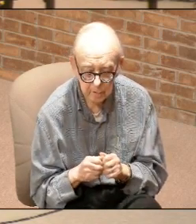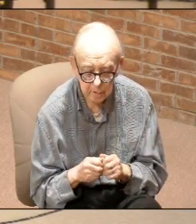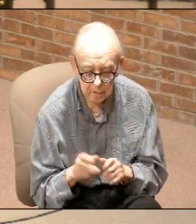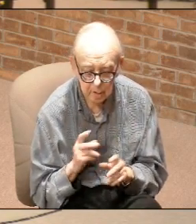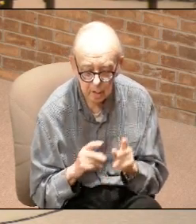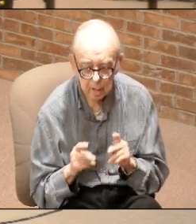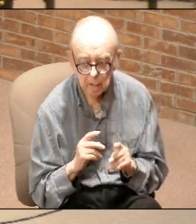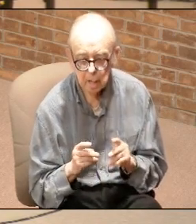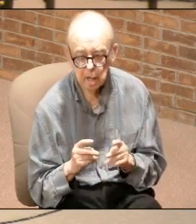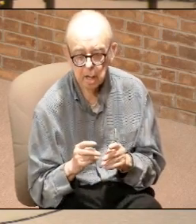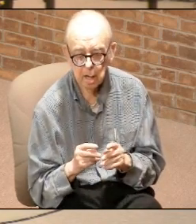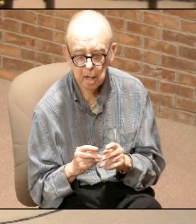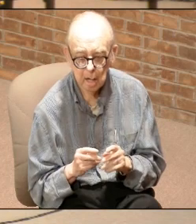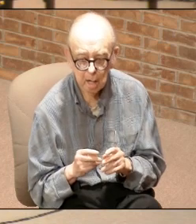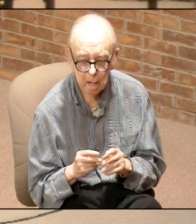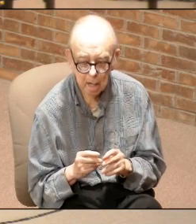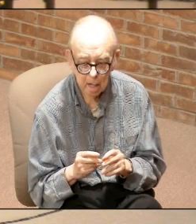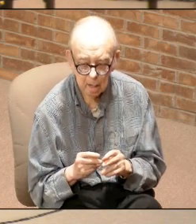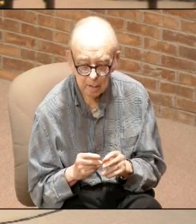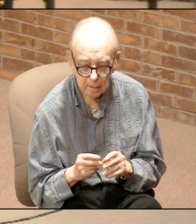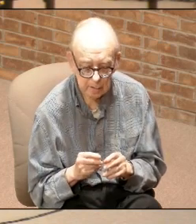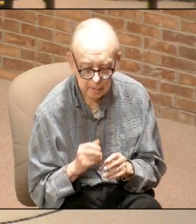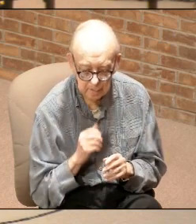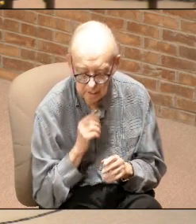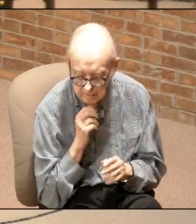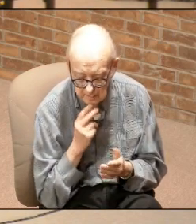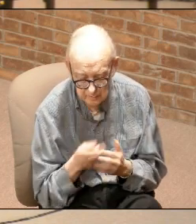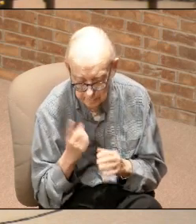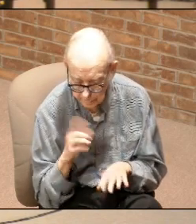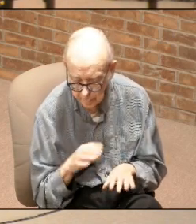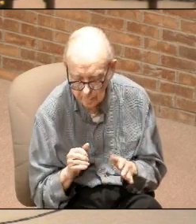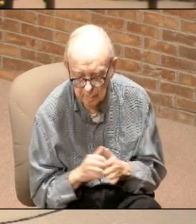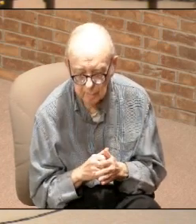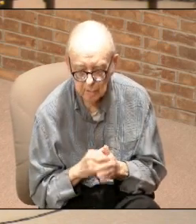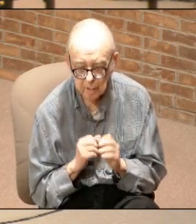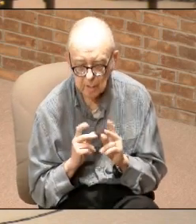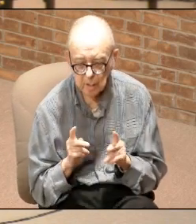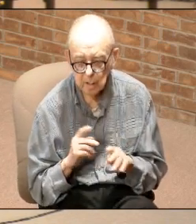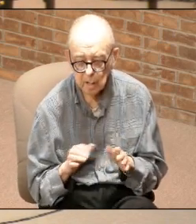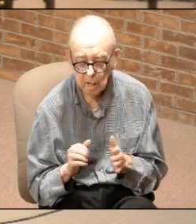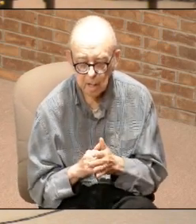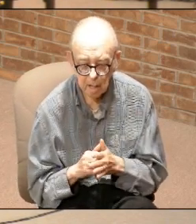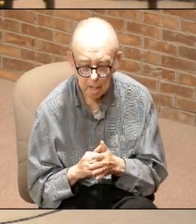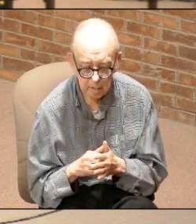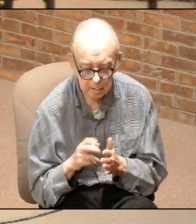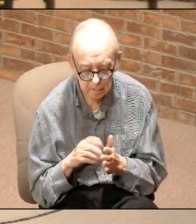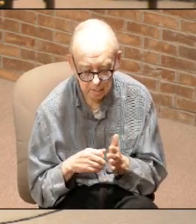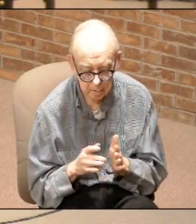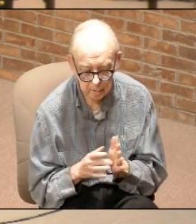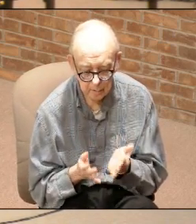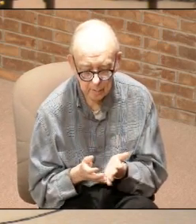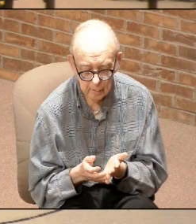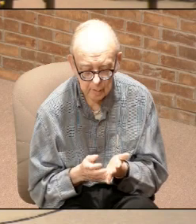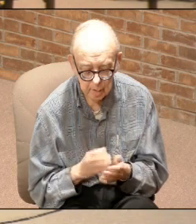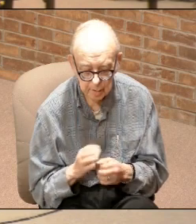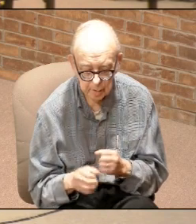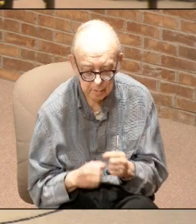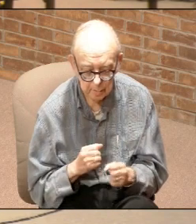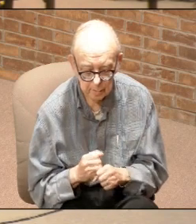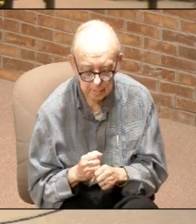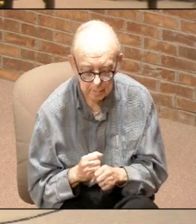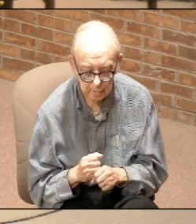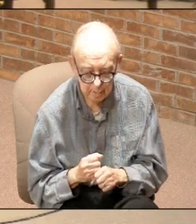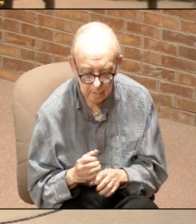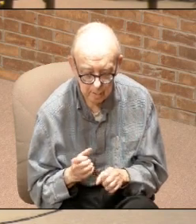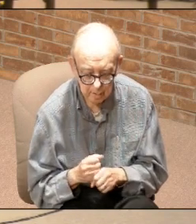people and and i'm not going to fault you for doing this it's okay if you want to do this read the bible through in a year because you